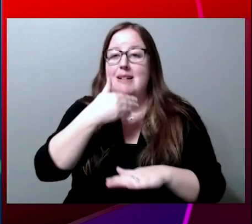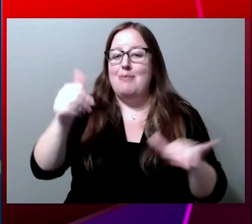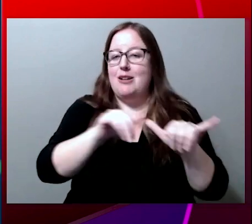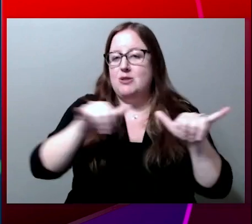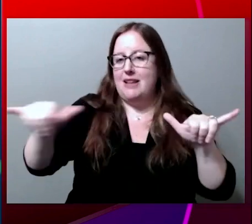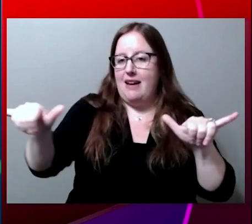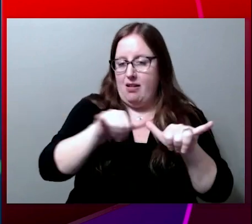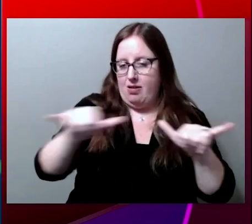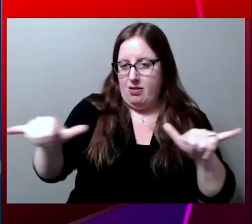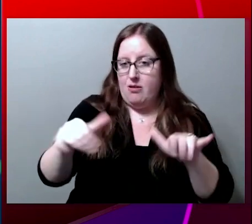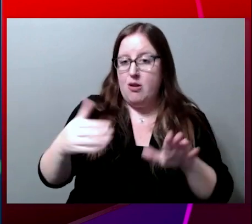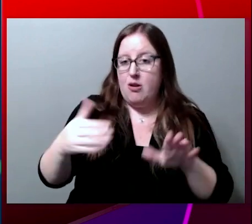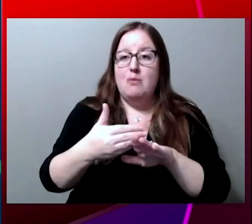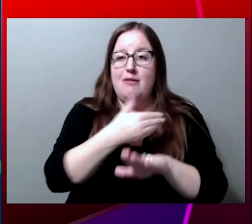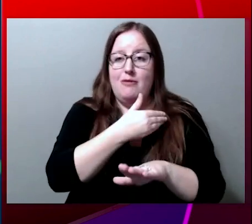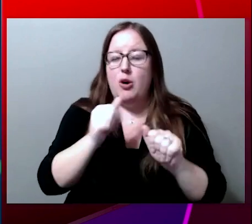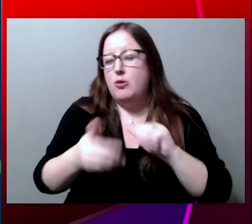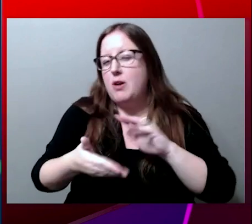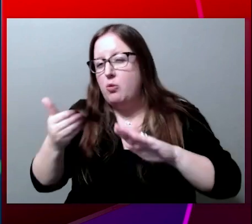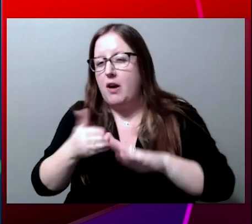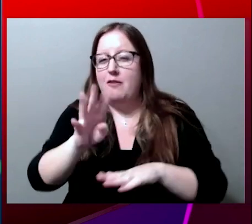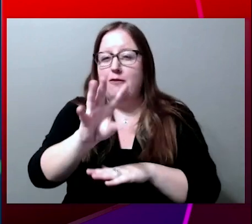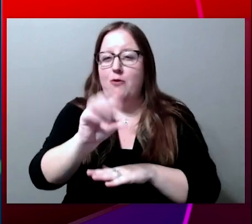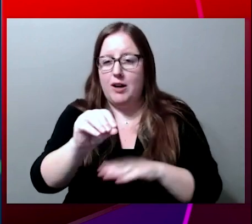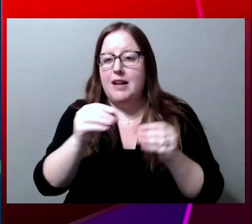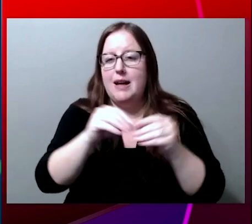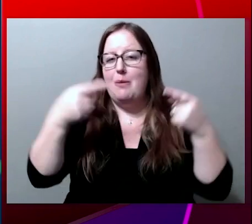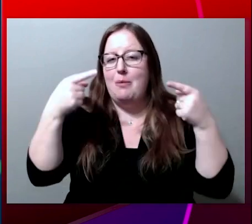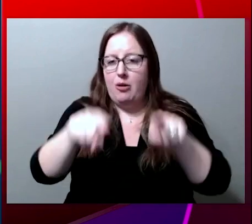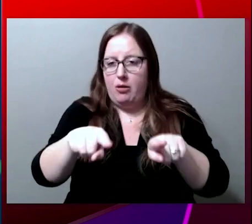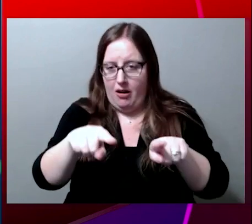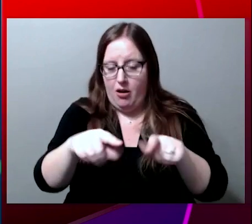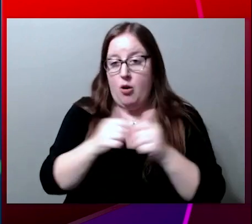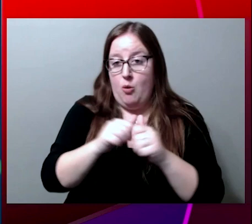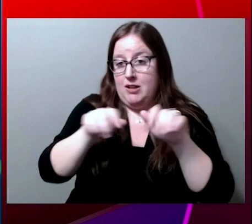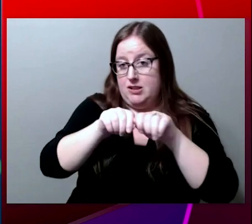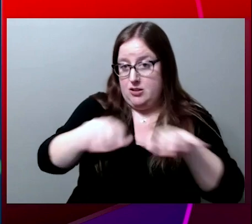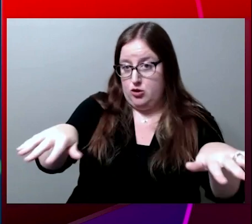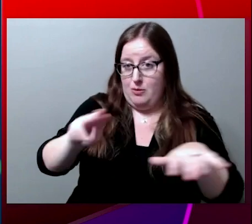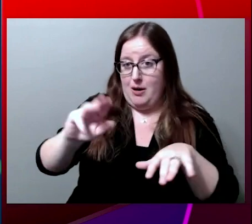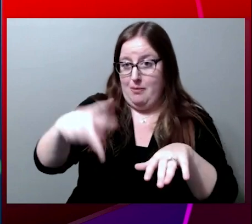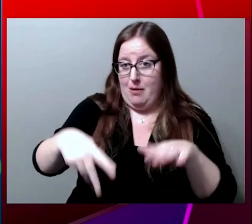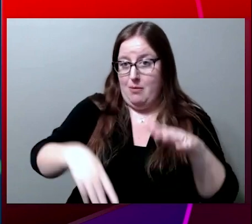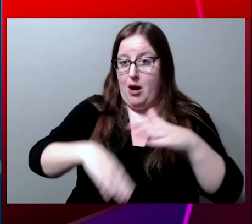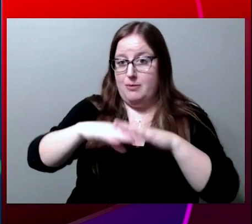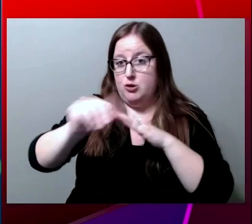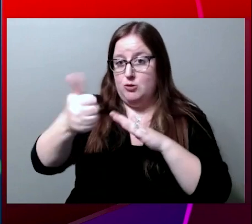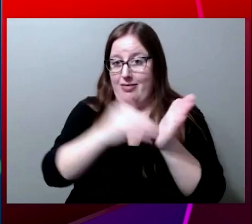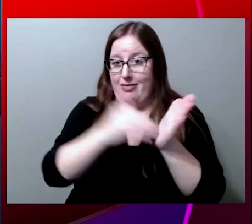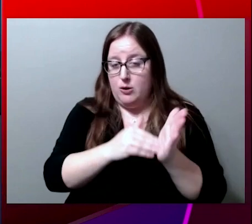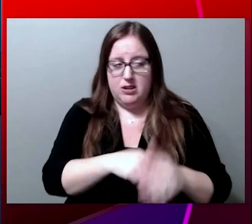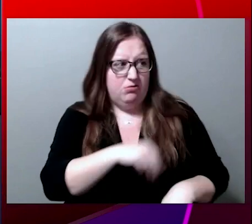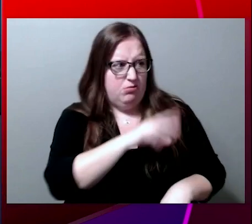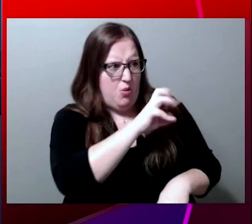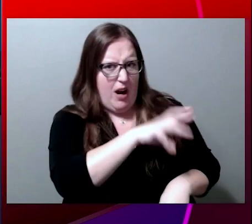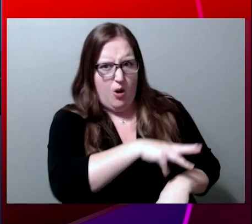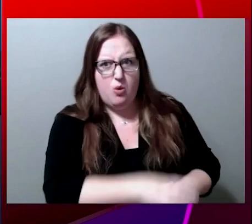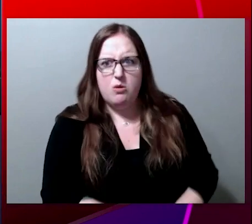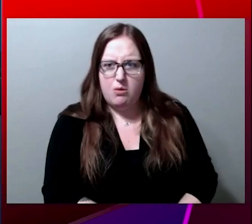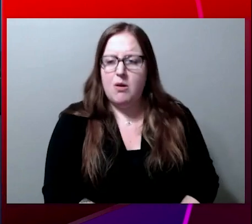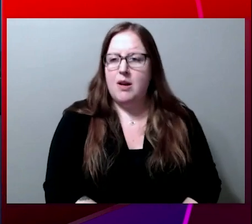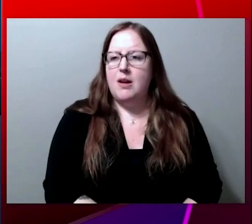our inline map, you can run about 40 in parallel. Right. With distributed map, you can run up to 10,000. Wow. Okay. And then when